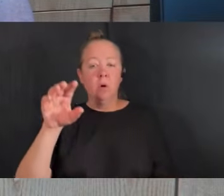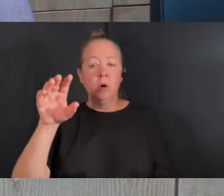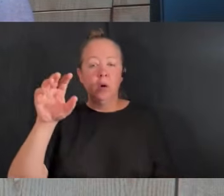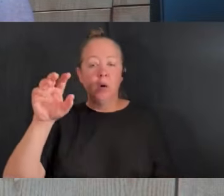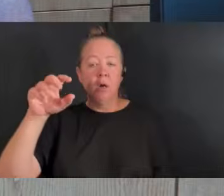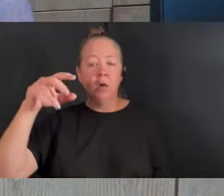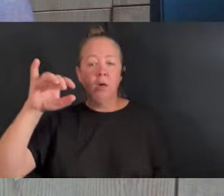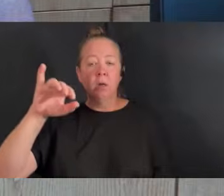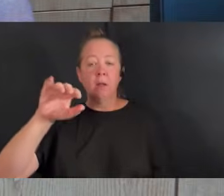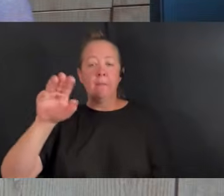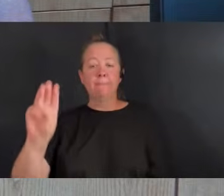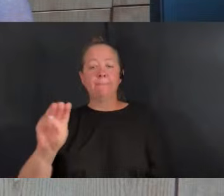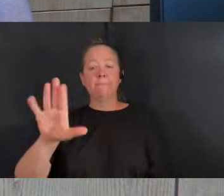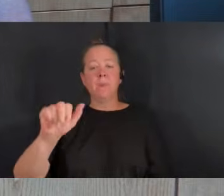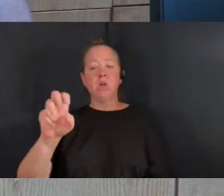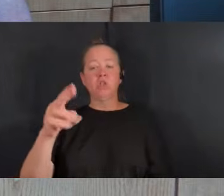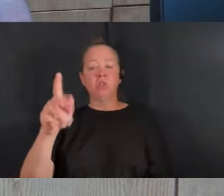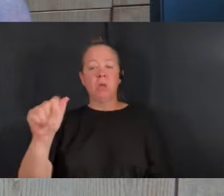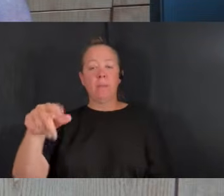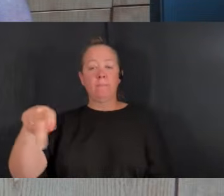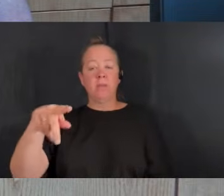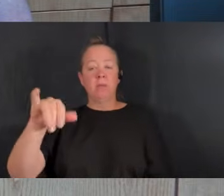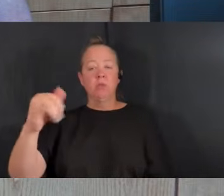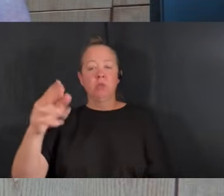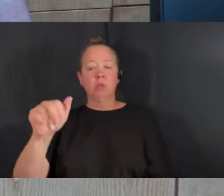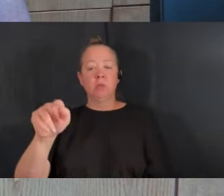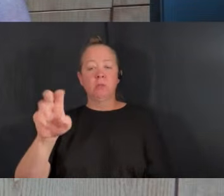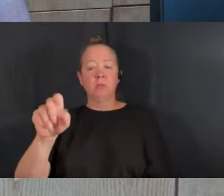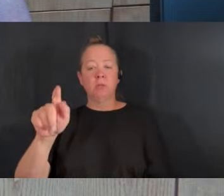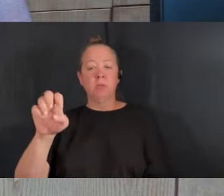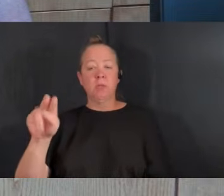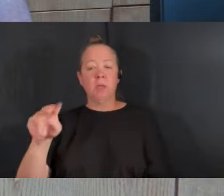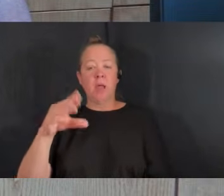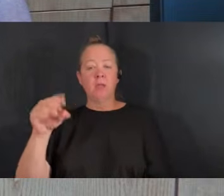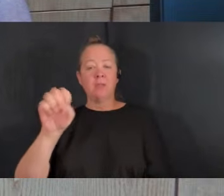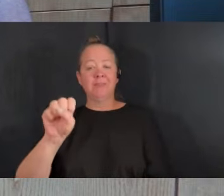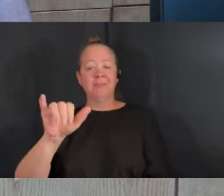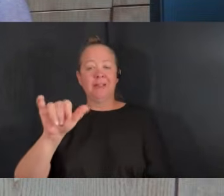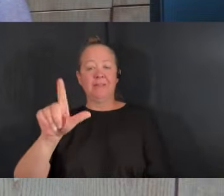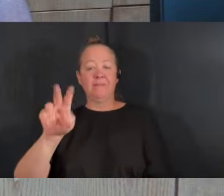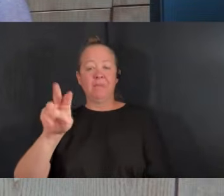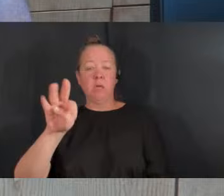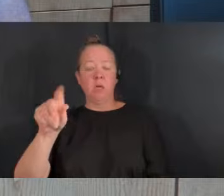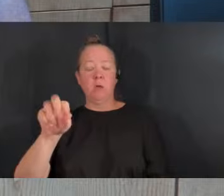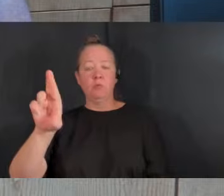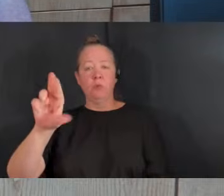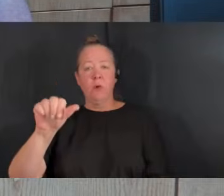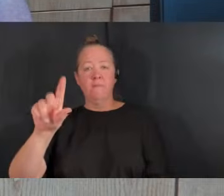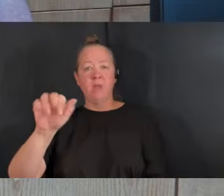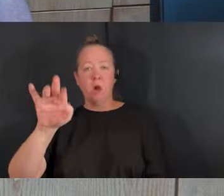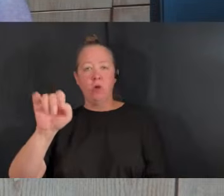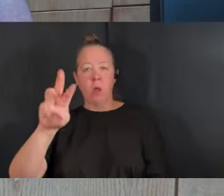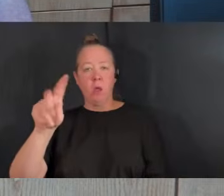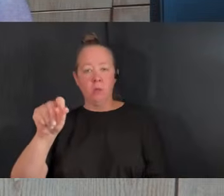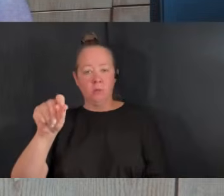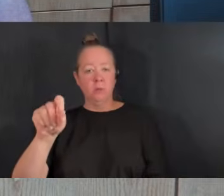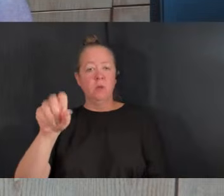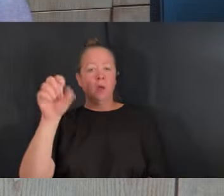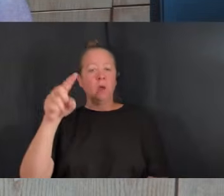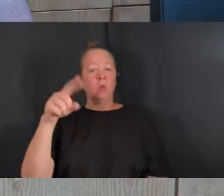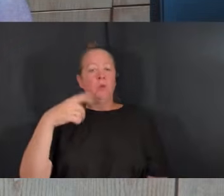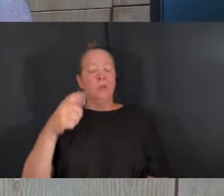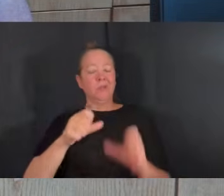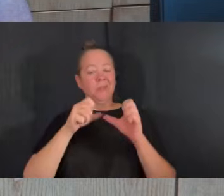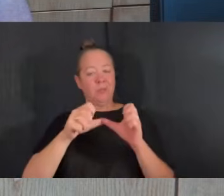in the United States at the Stonewall Inn. And whereas we continue to witness that fatal violence